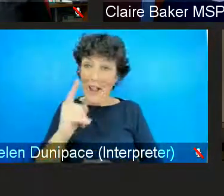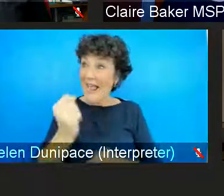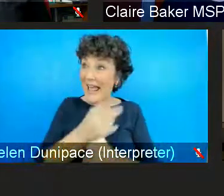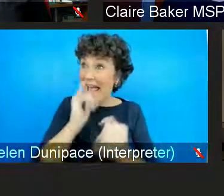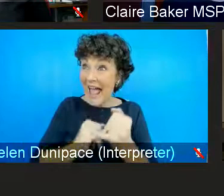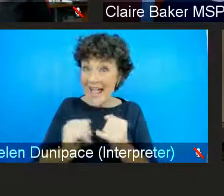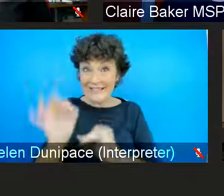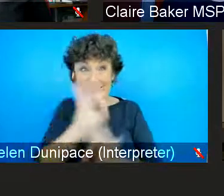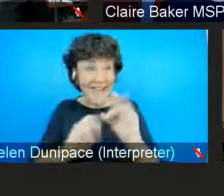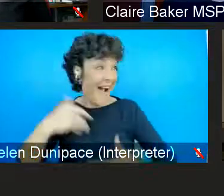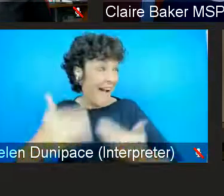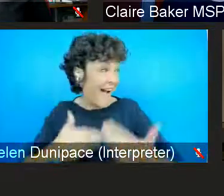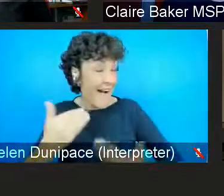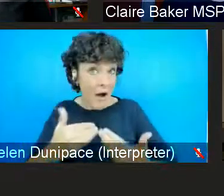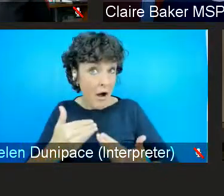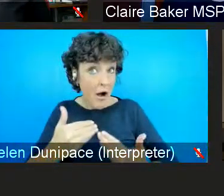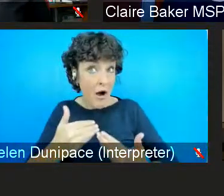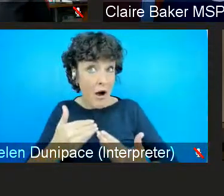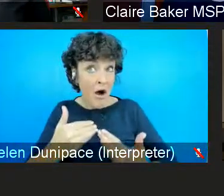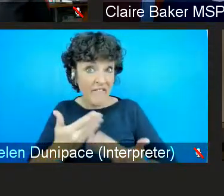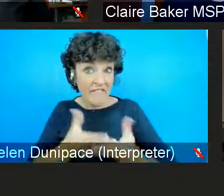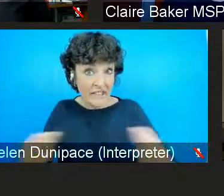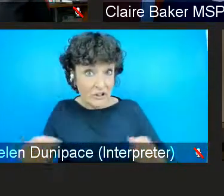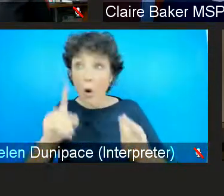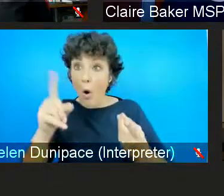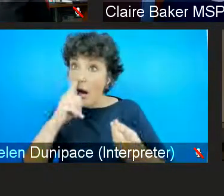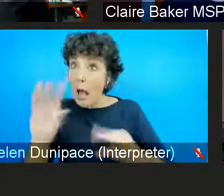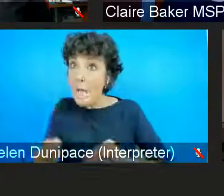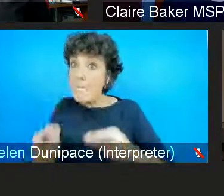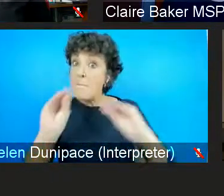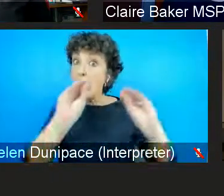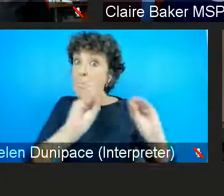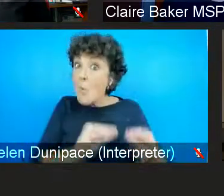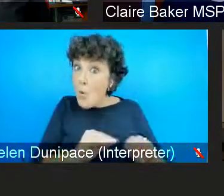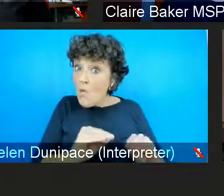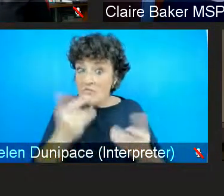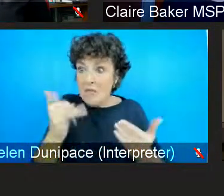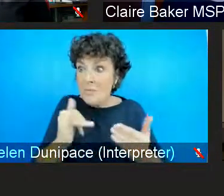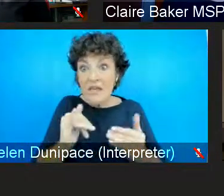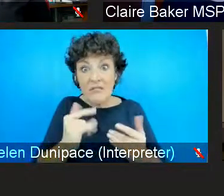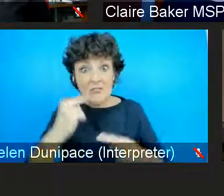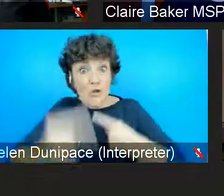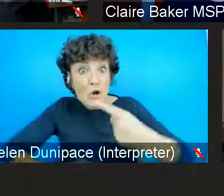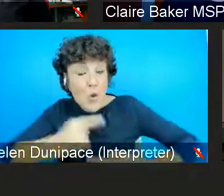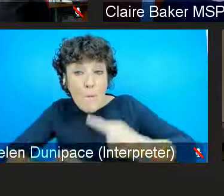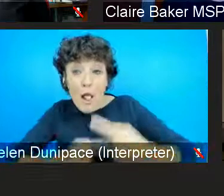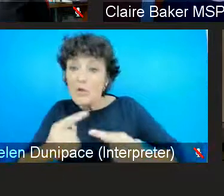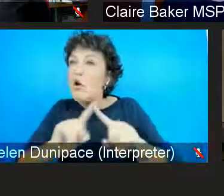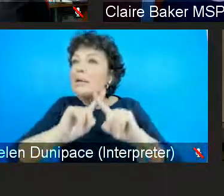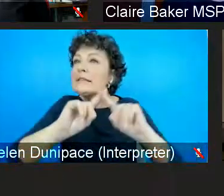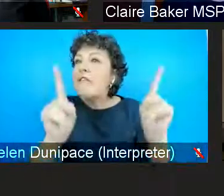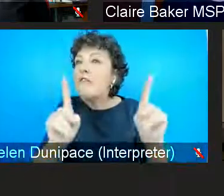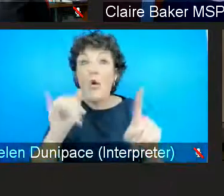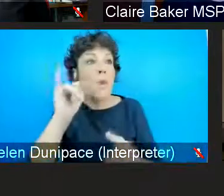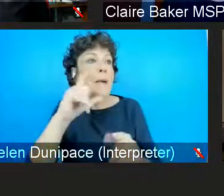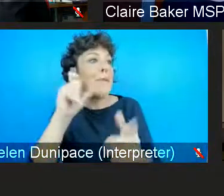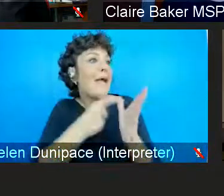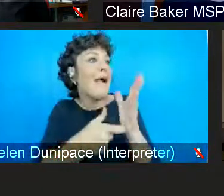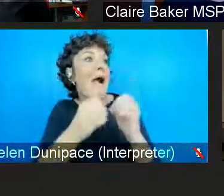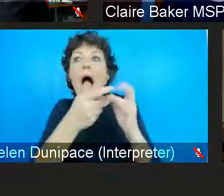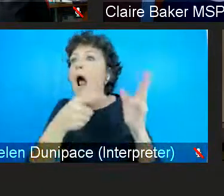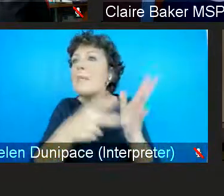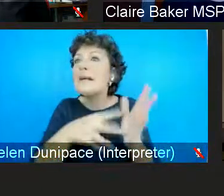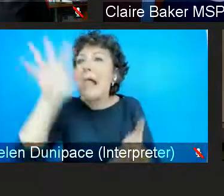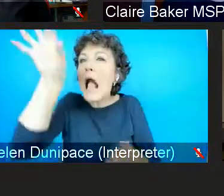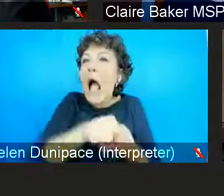other parts of the energy sector, particularly offshore renewables, but potentially also carbon capture and storage and